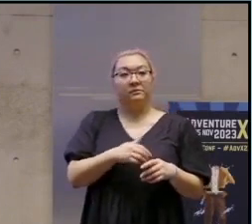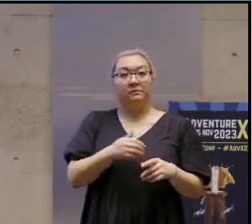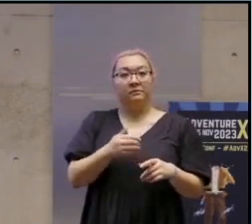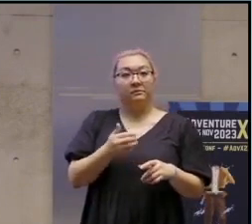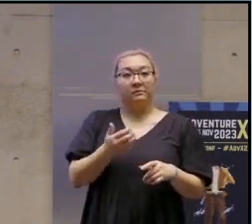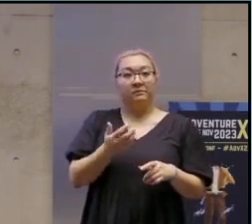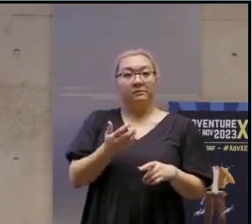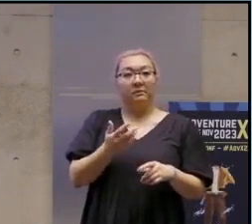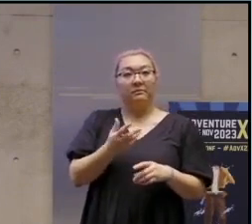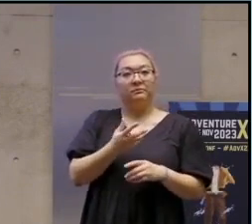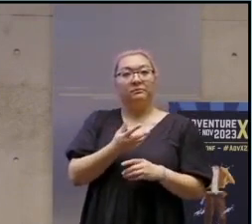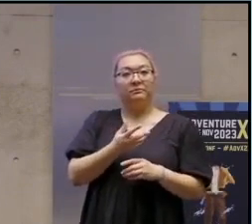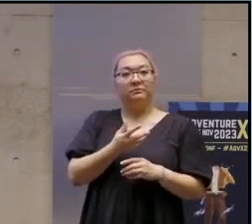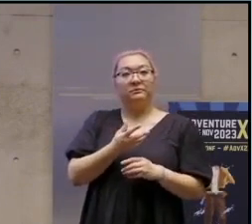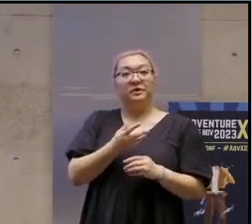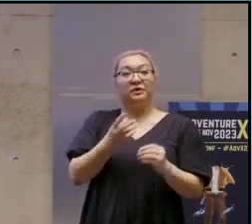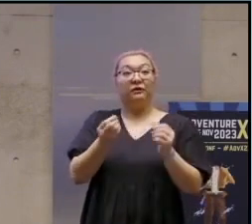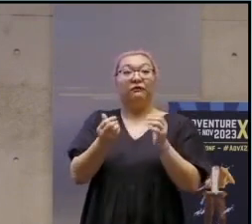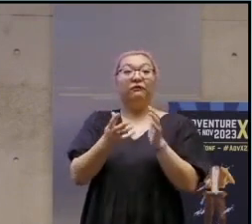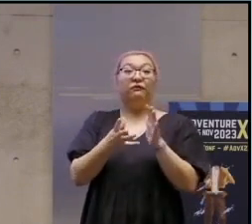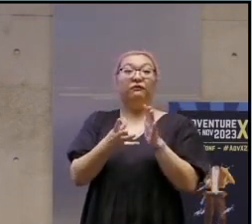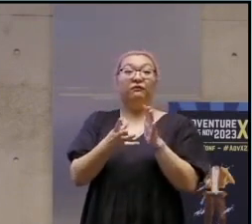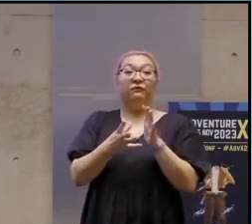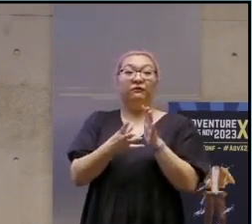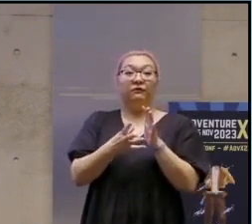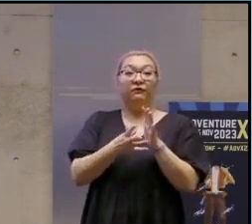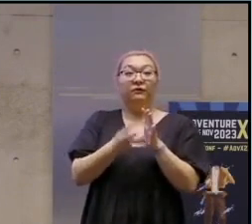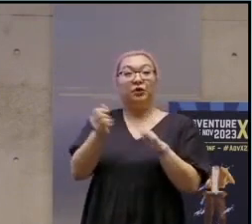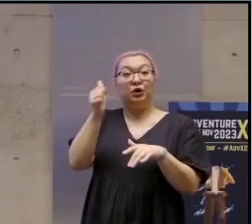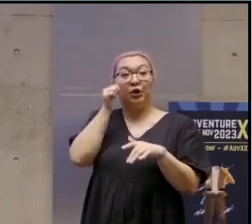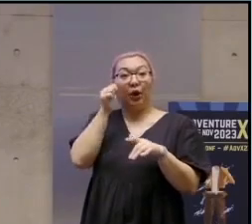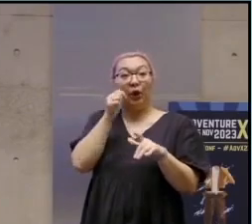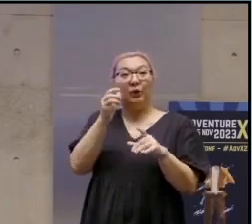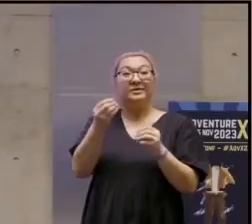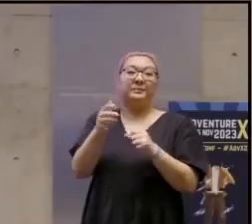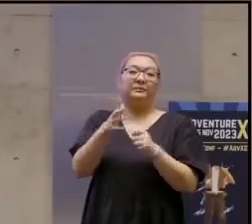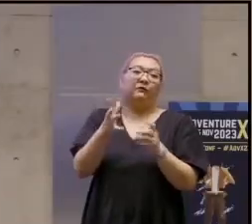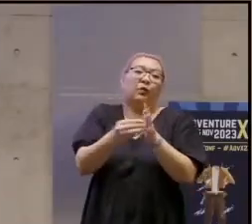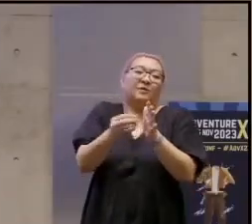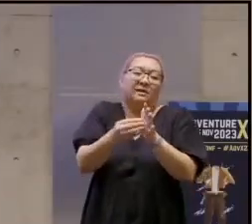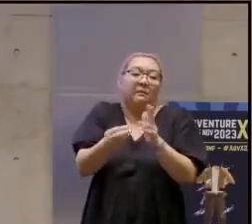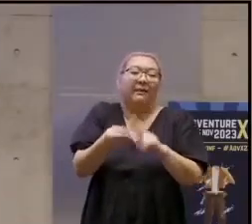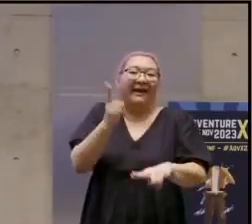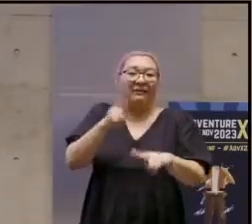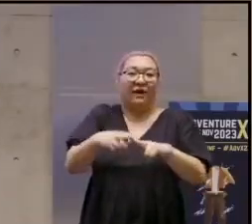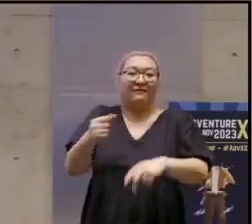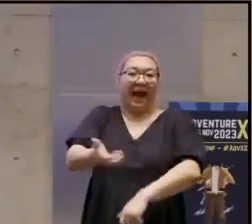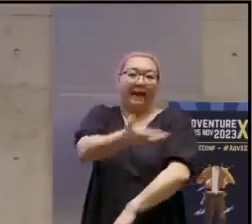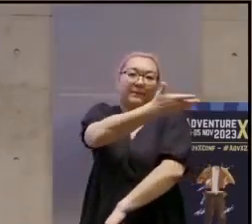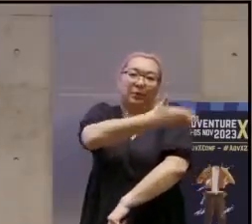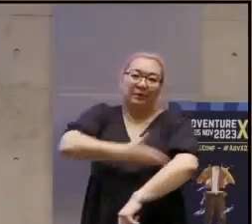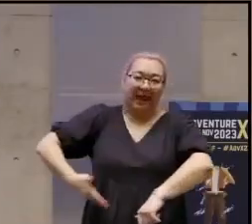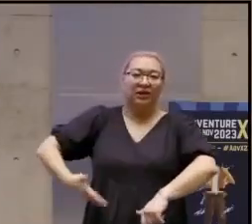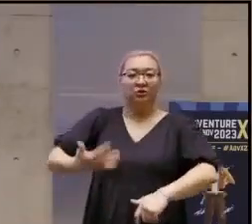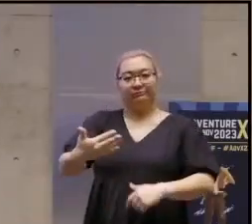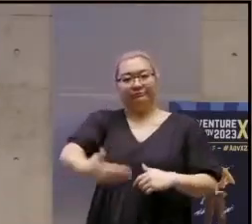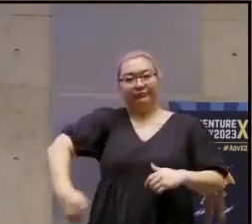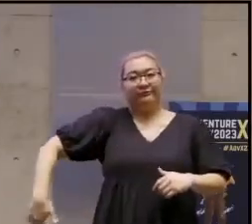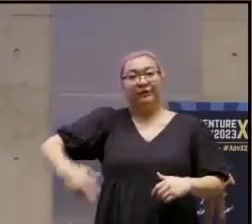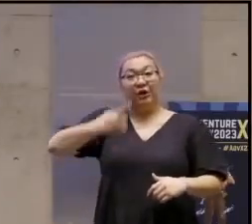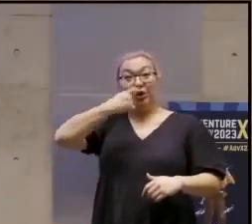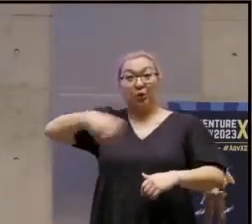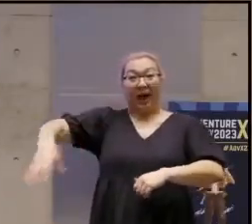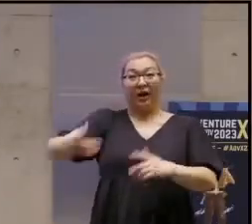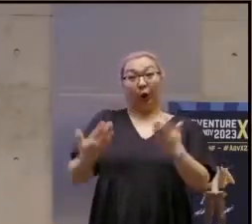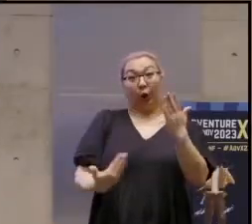leg or respawn or even get a superpower because you fixed your disability. And that, I'm not saying that's always wrong, but it's worth